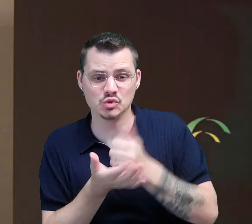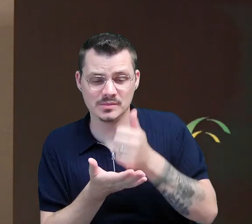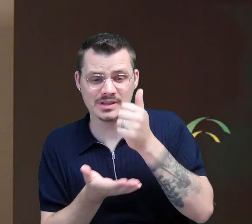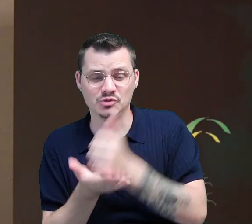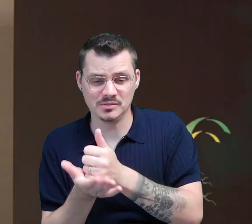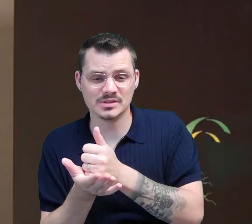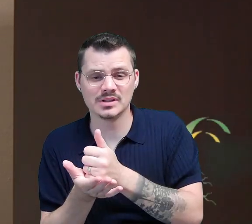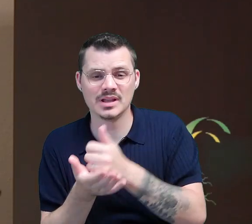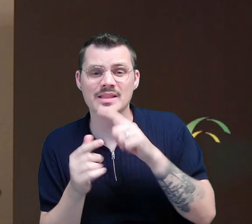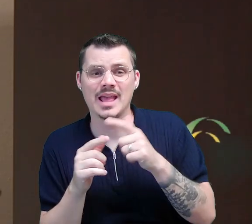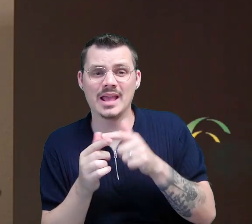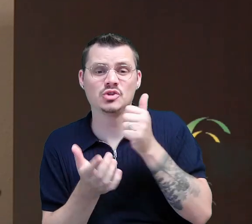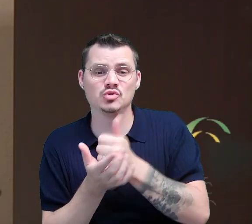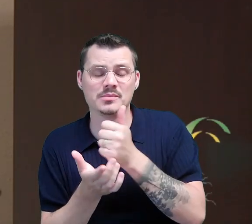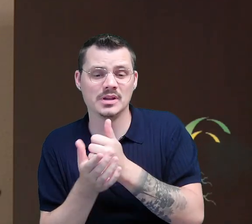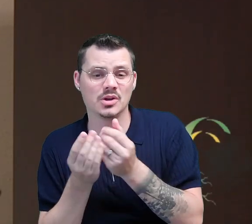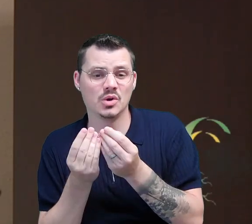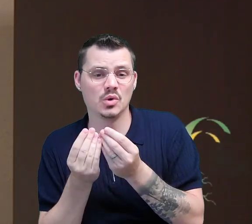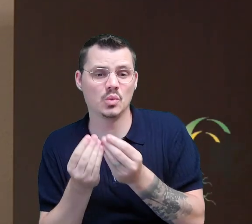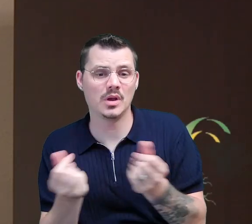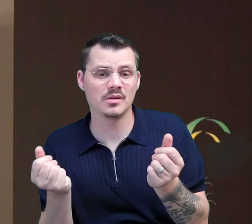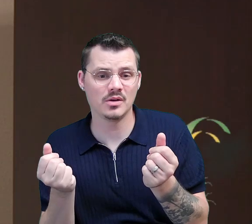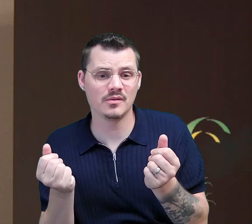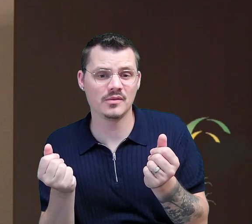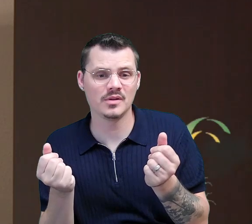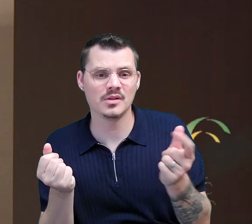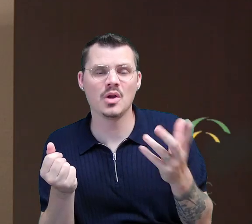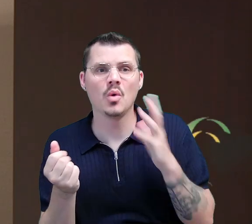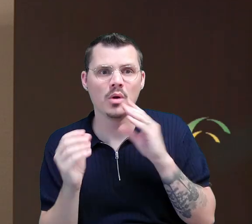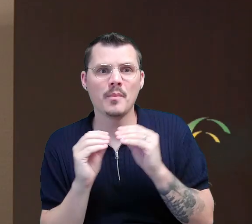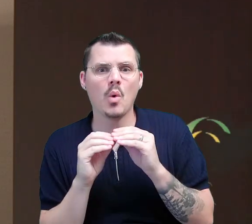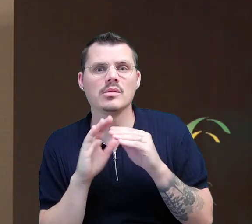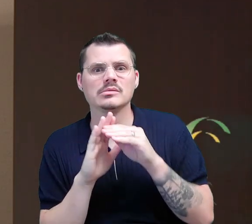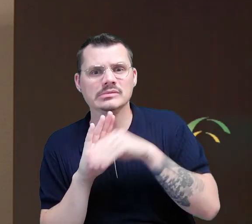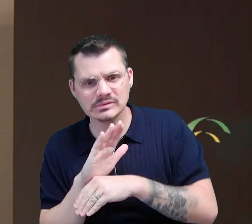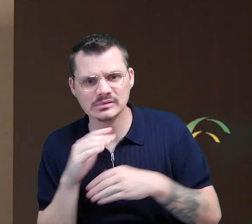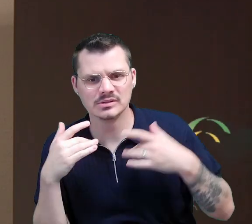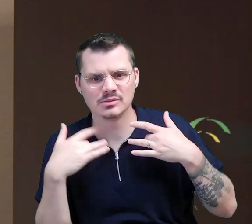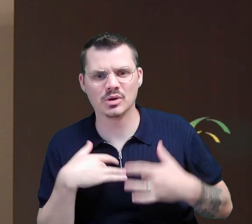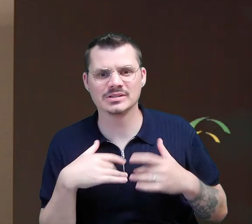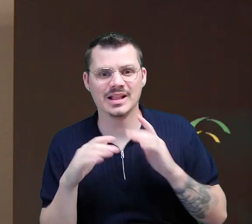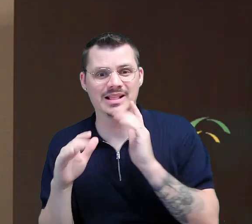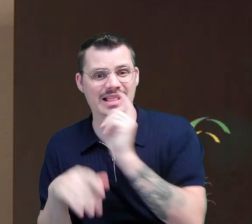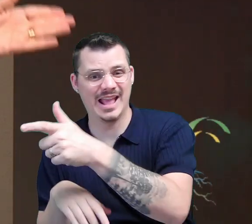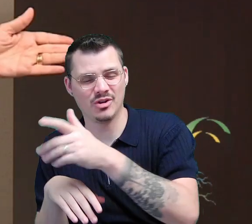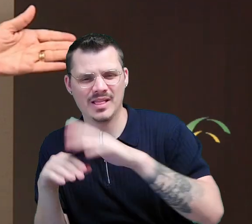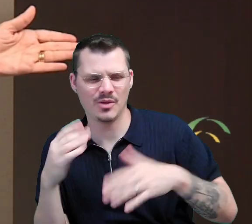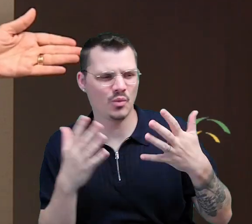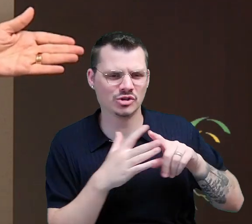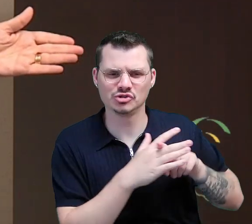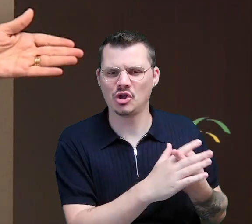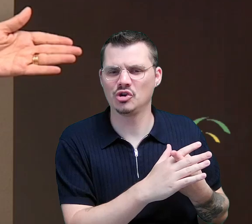treatments and then the treatments wear off, they're more depressed later than they were to start